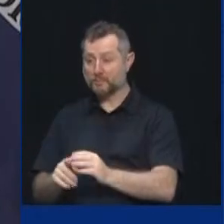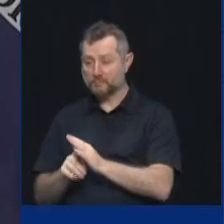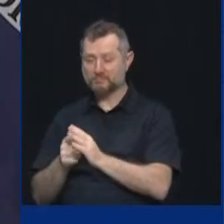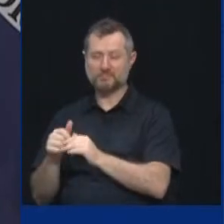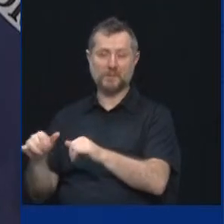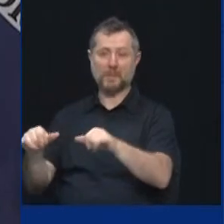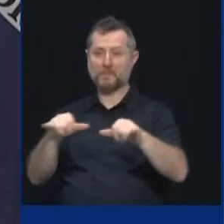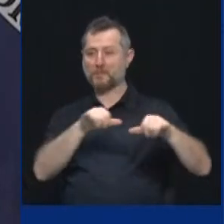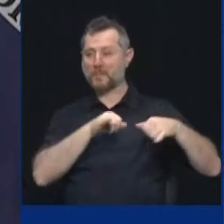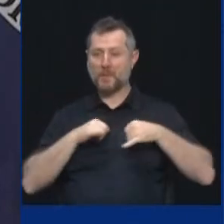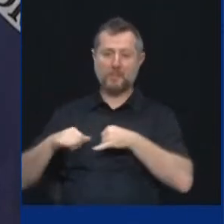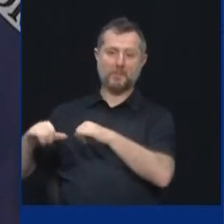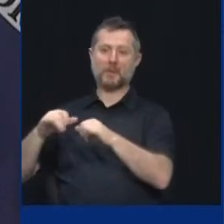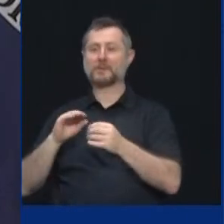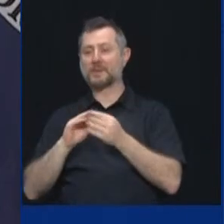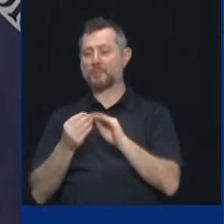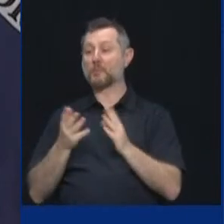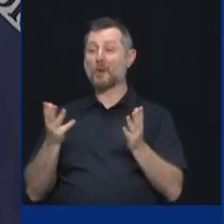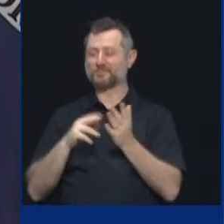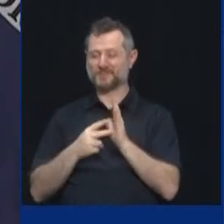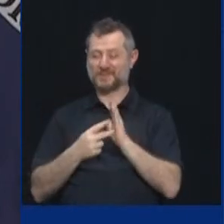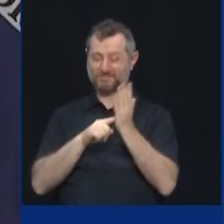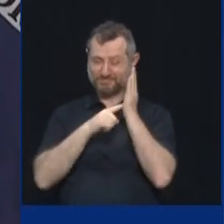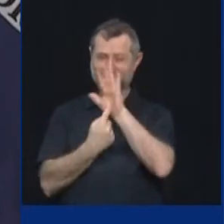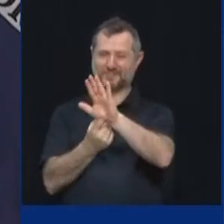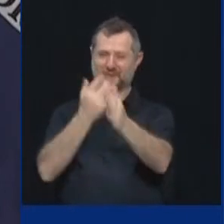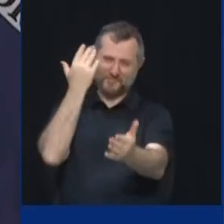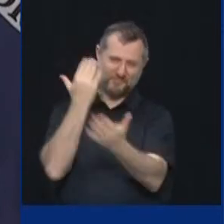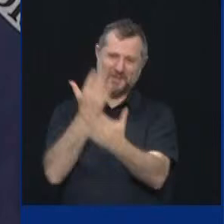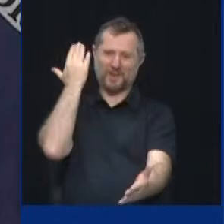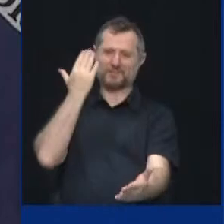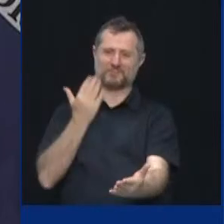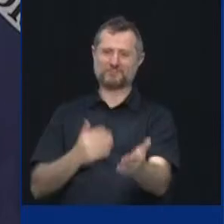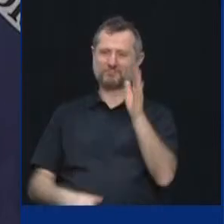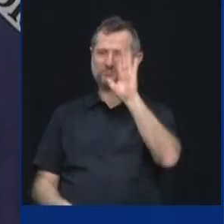It's a fact. It's a fact.